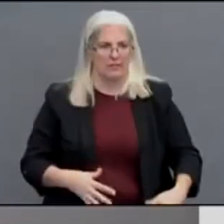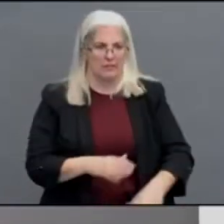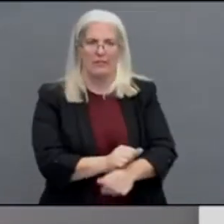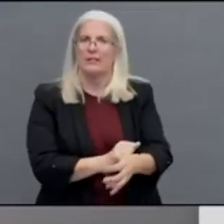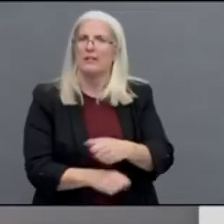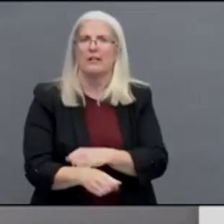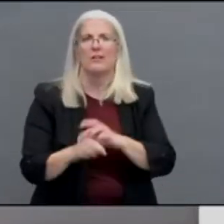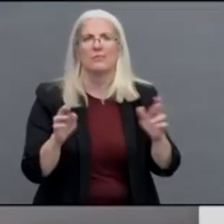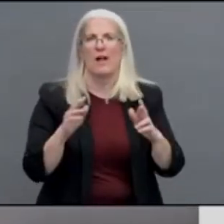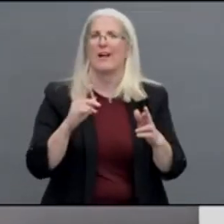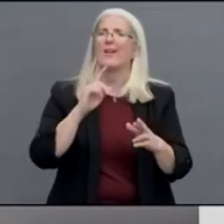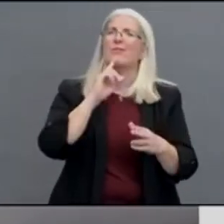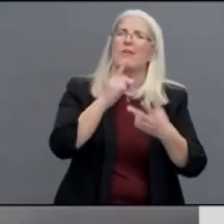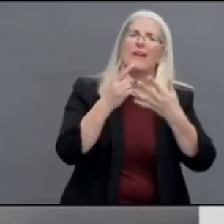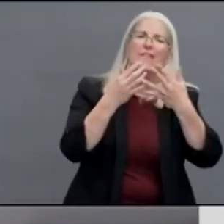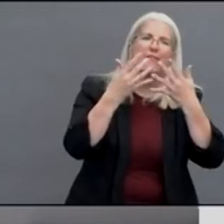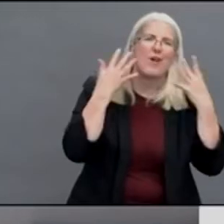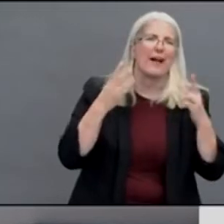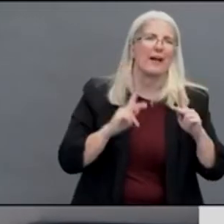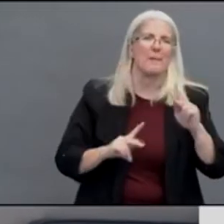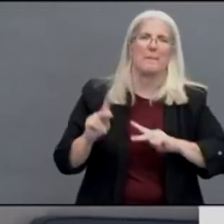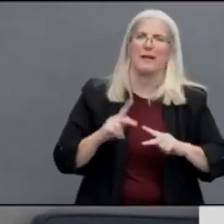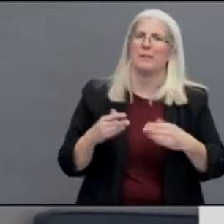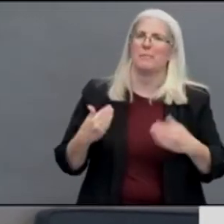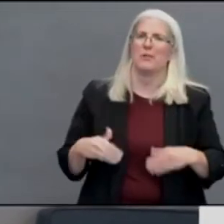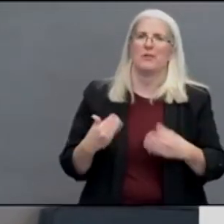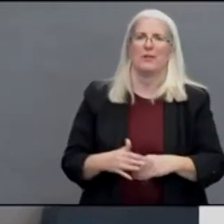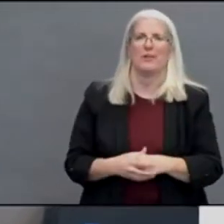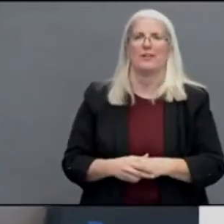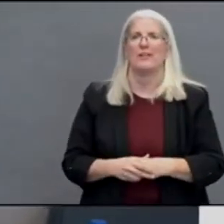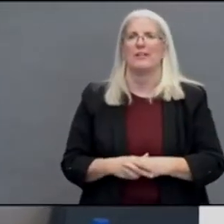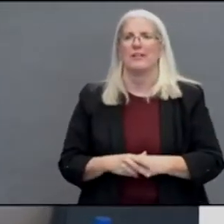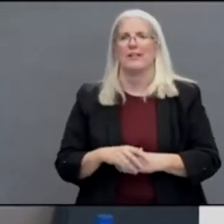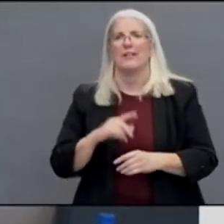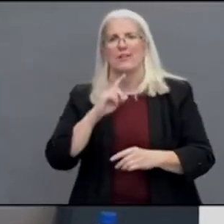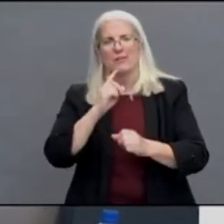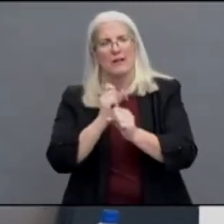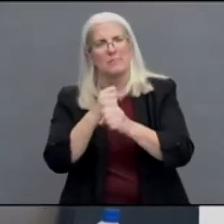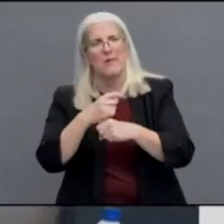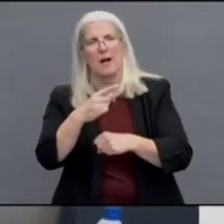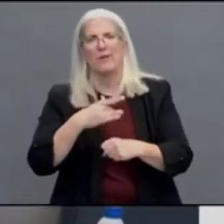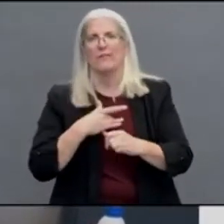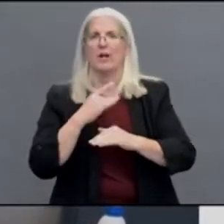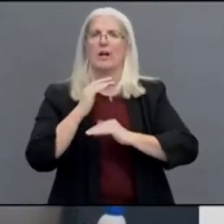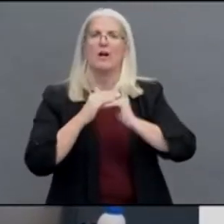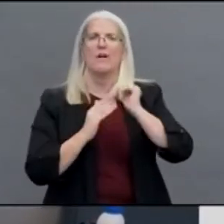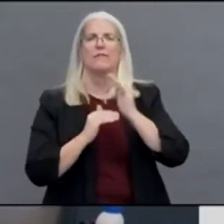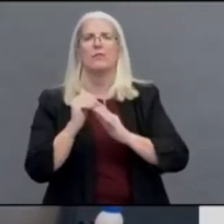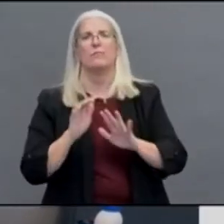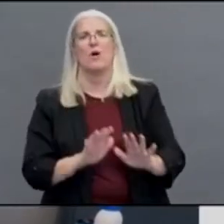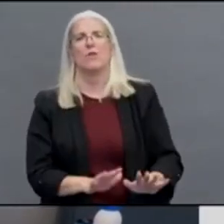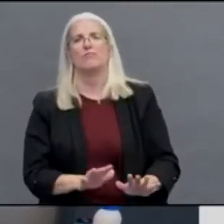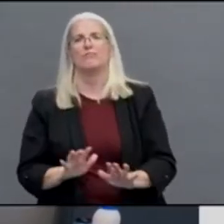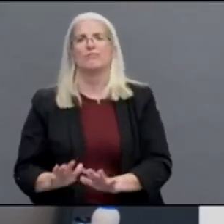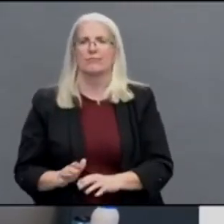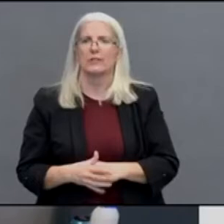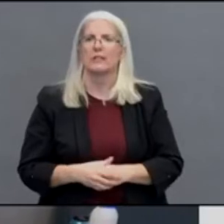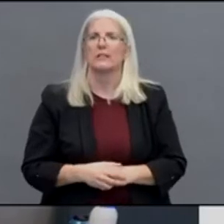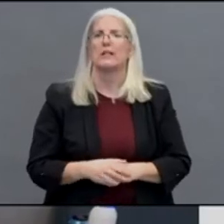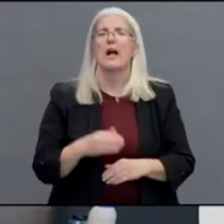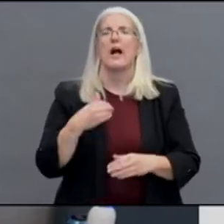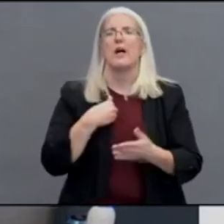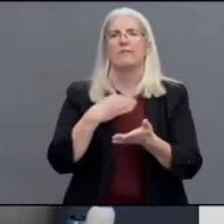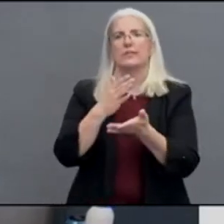tested by are awesome and amazing and make you feel very comfortable. There's some information that they need to